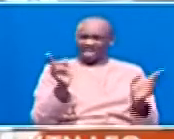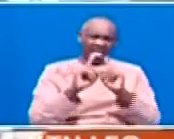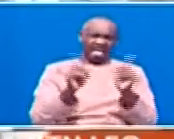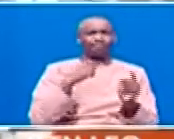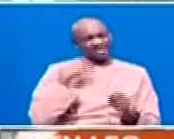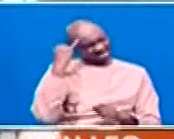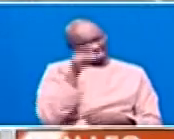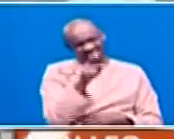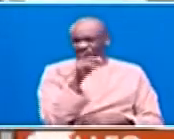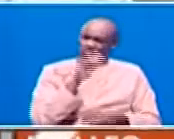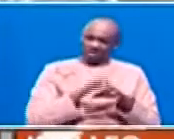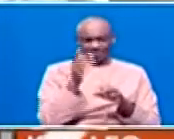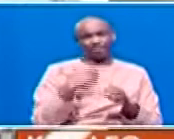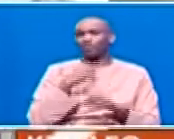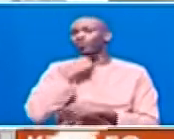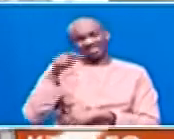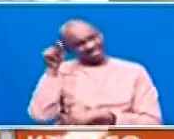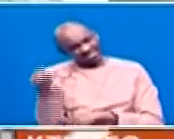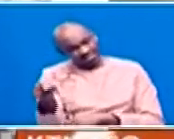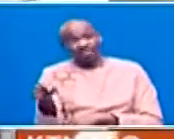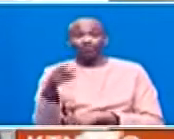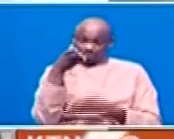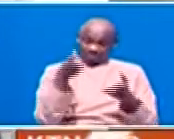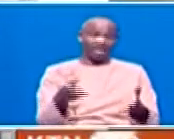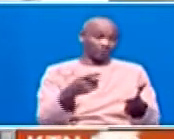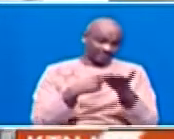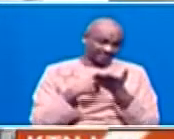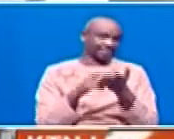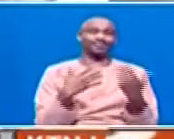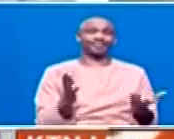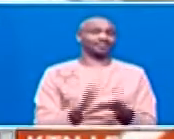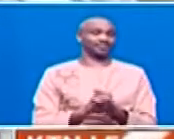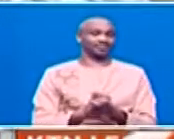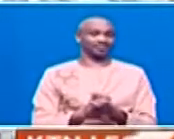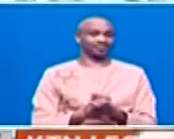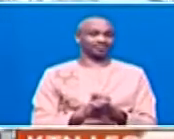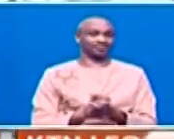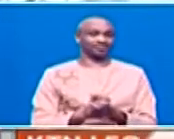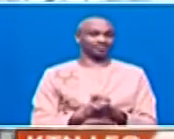idea, let's have this particular idea.